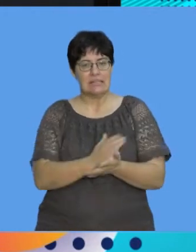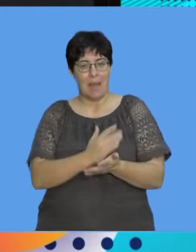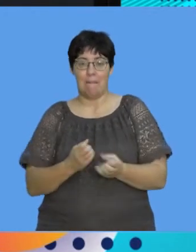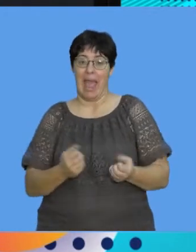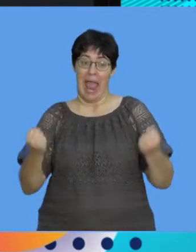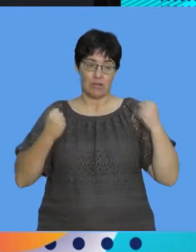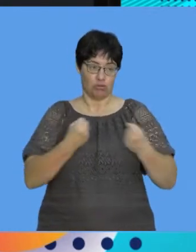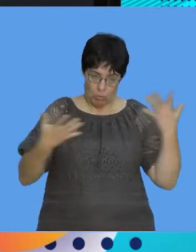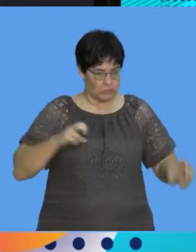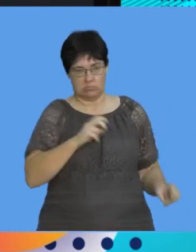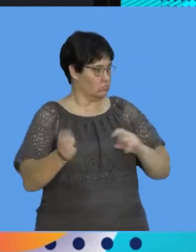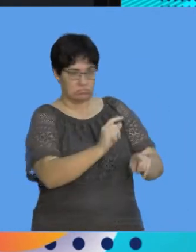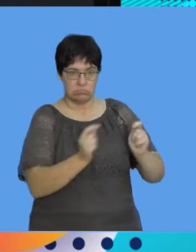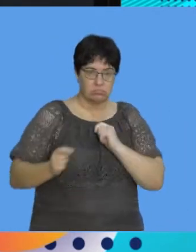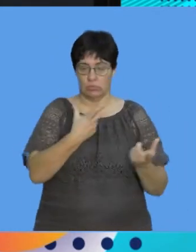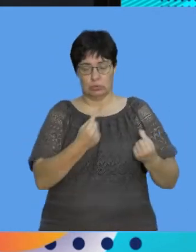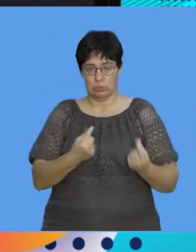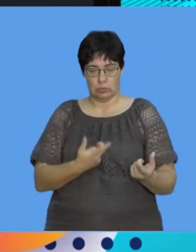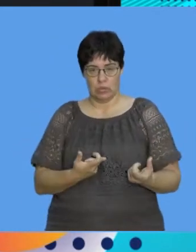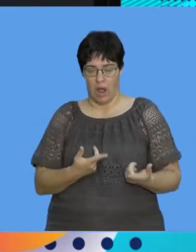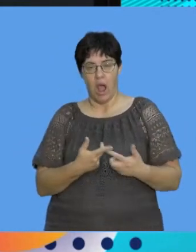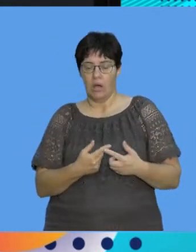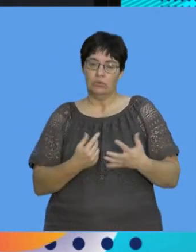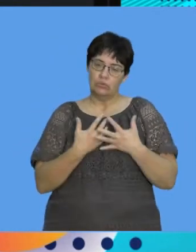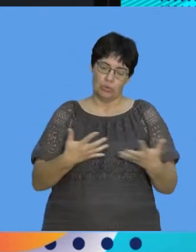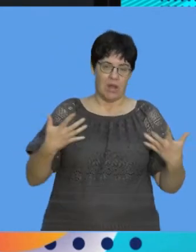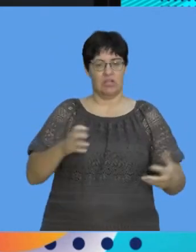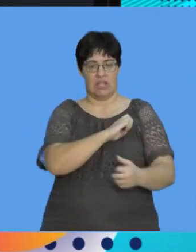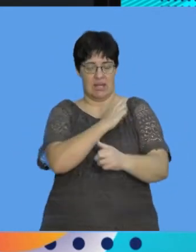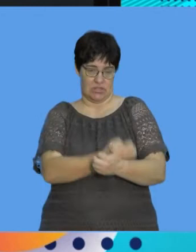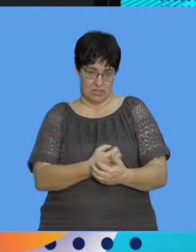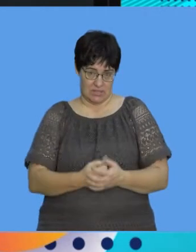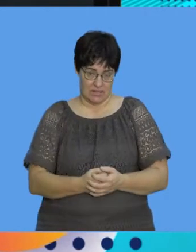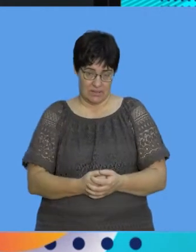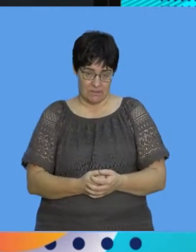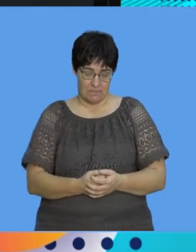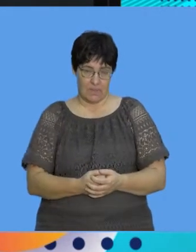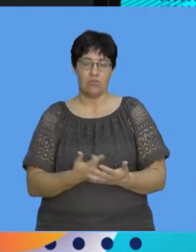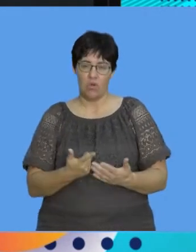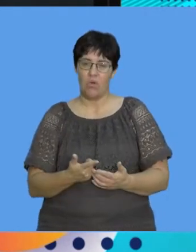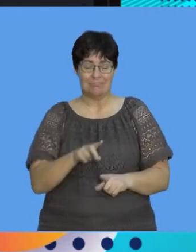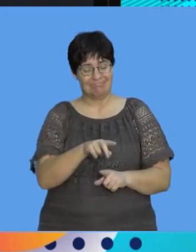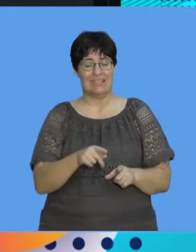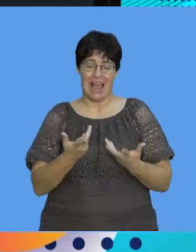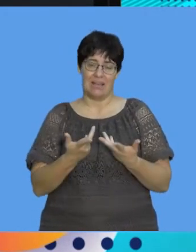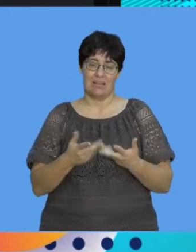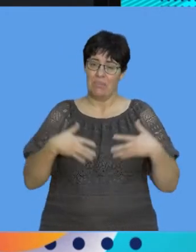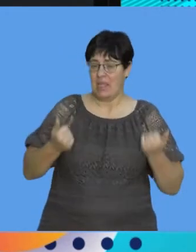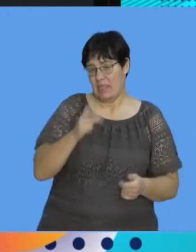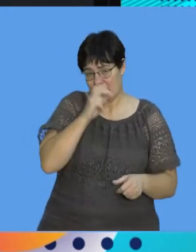too much energy, all right, and we spend too much energy. We also, again, want to have a healthy thing.